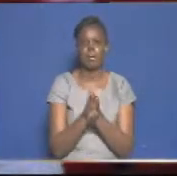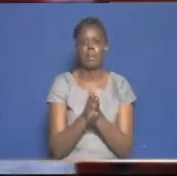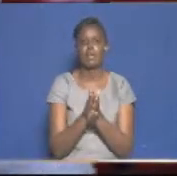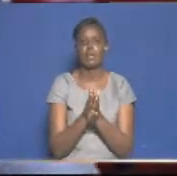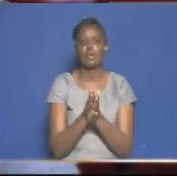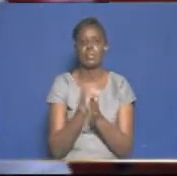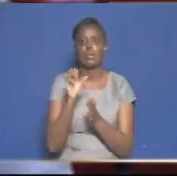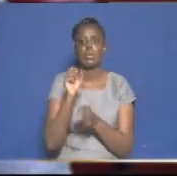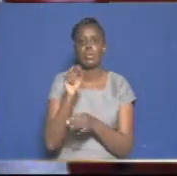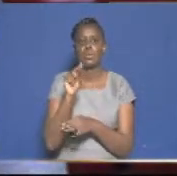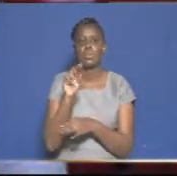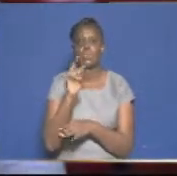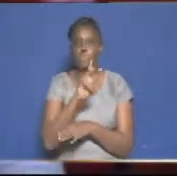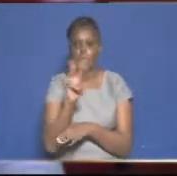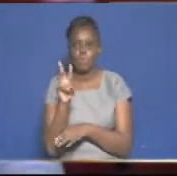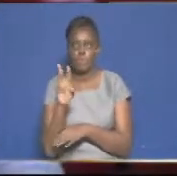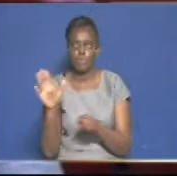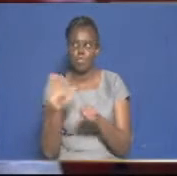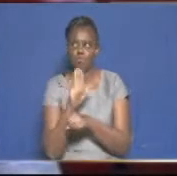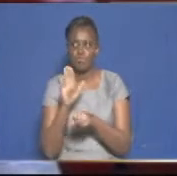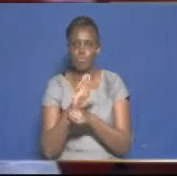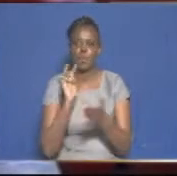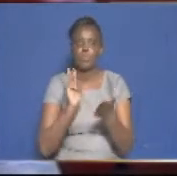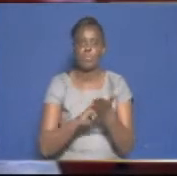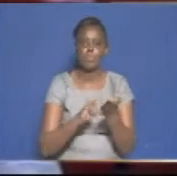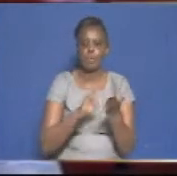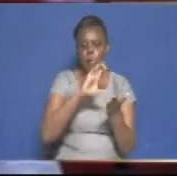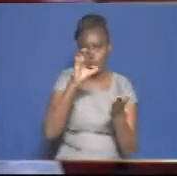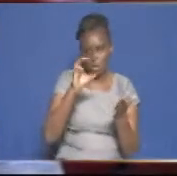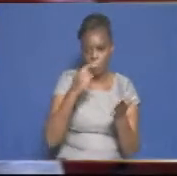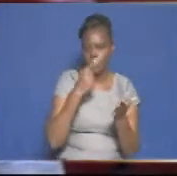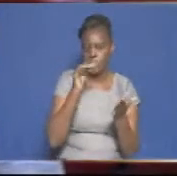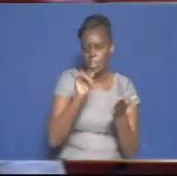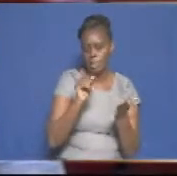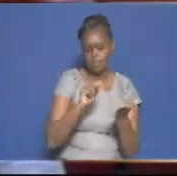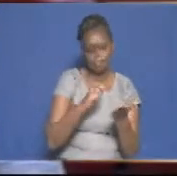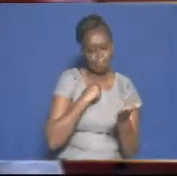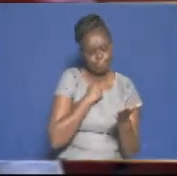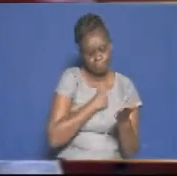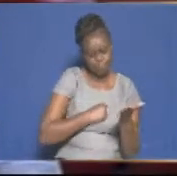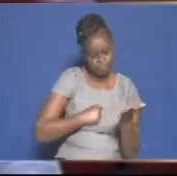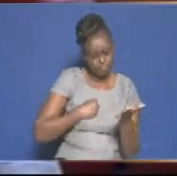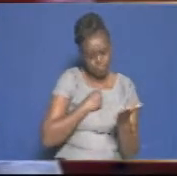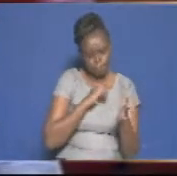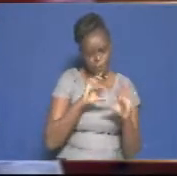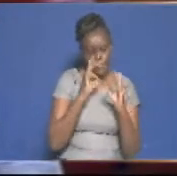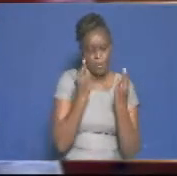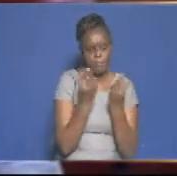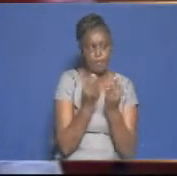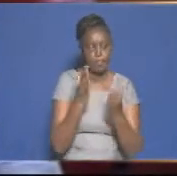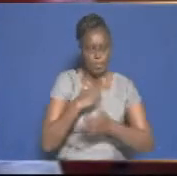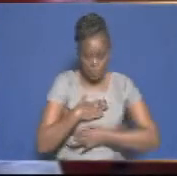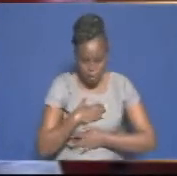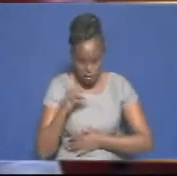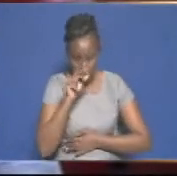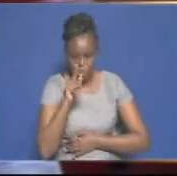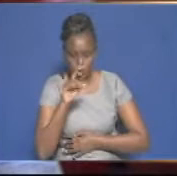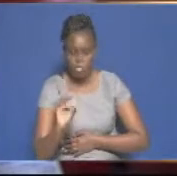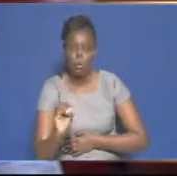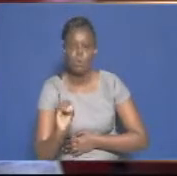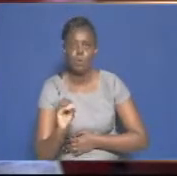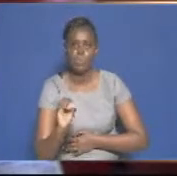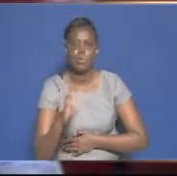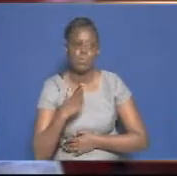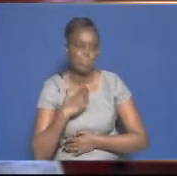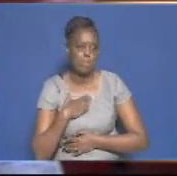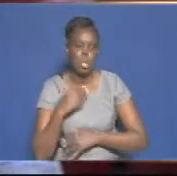Sona West and the entire Migori County to say pole to the family of Jagoe Mediwe. I